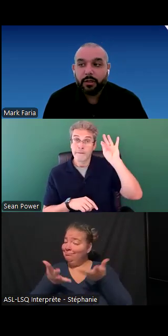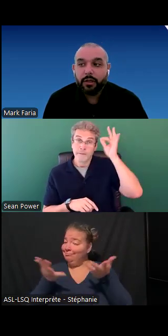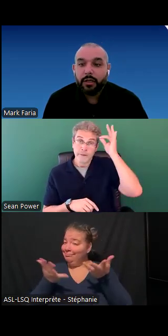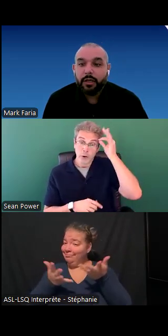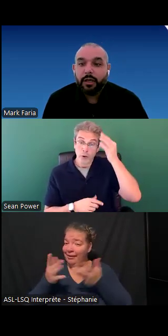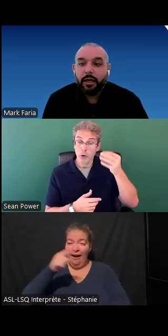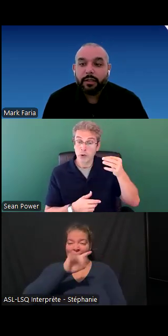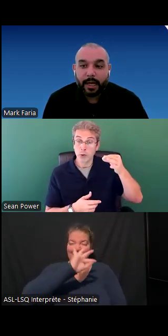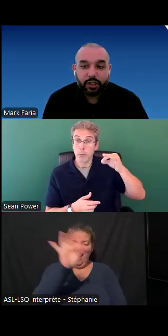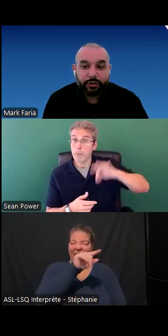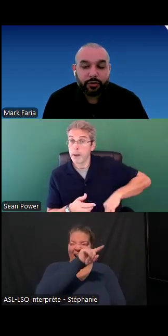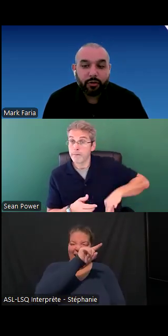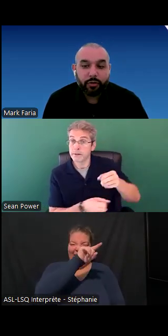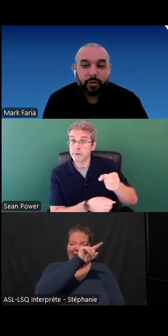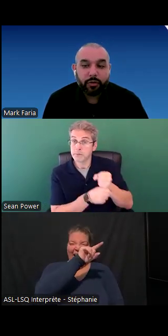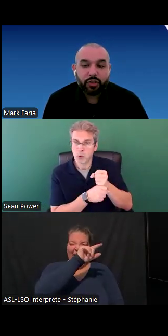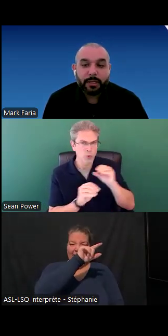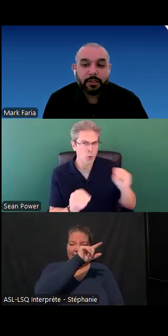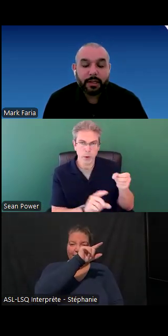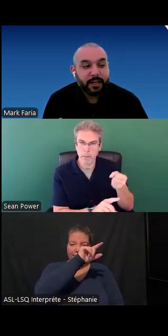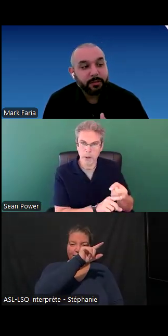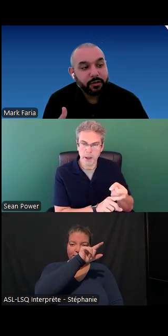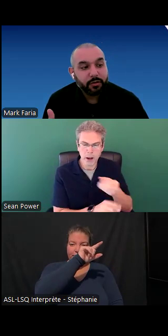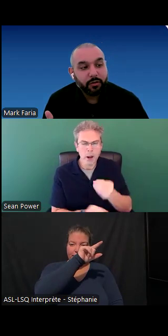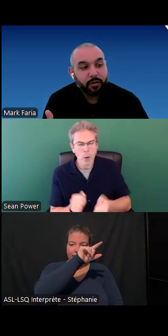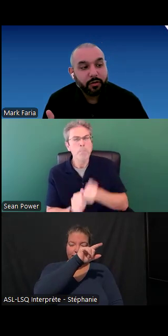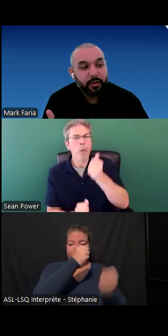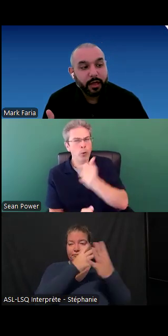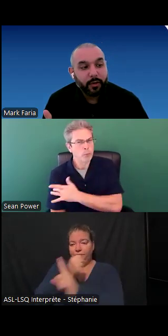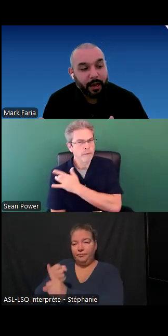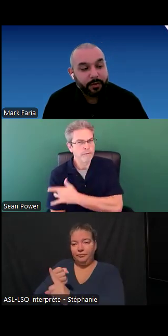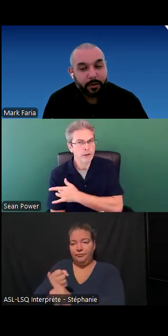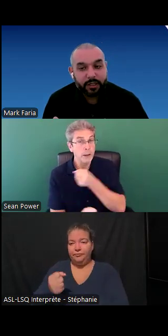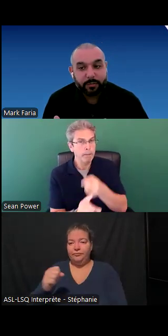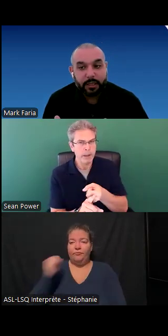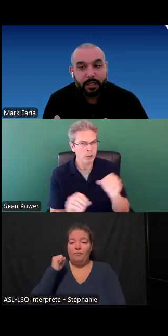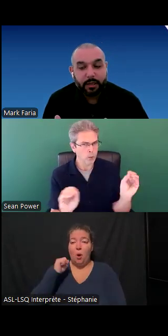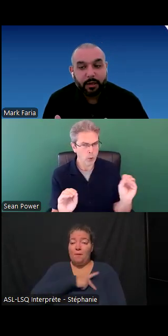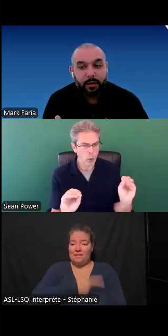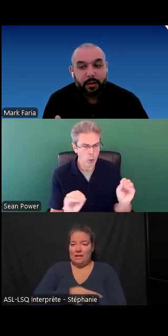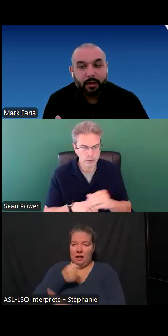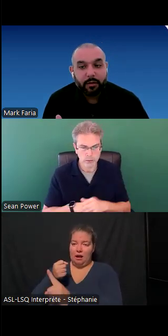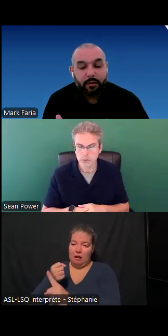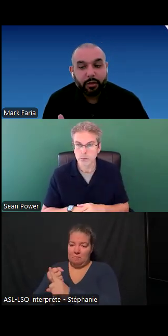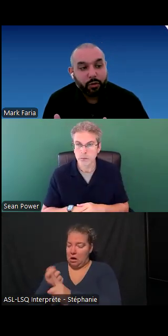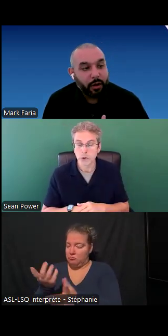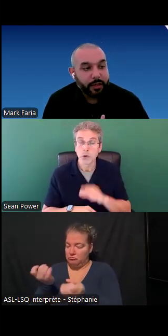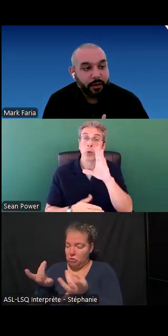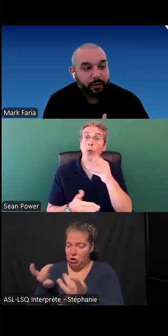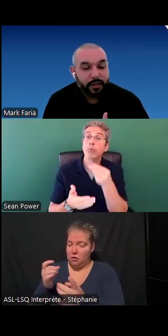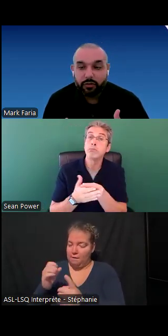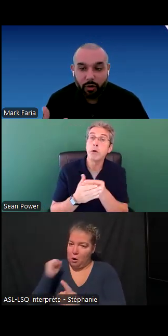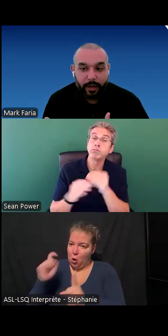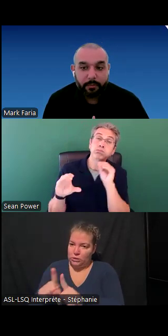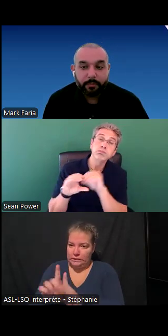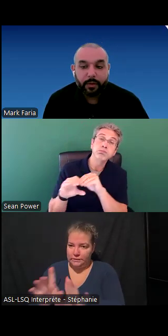benefits. Tax sheltered growth, which means the investments that you have in the RDSP throughout the years